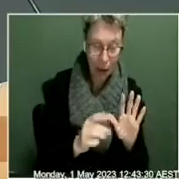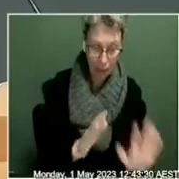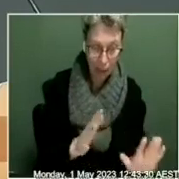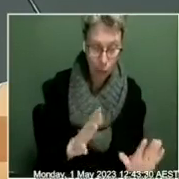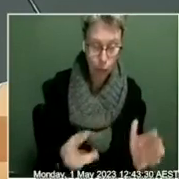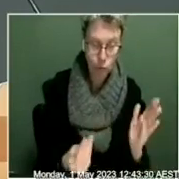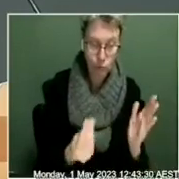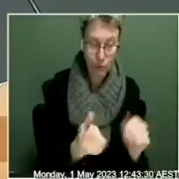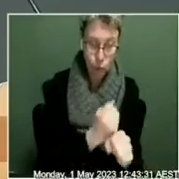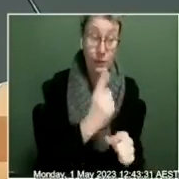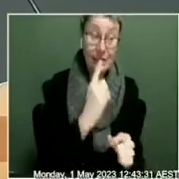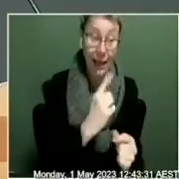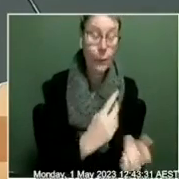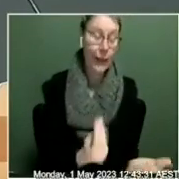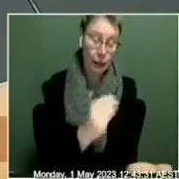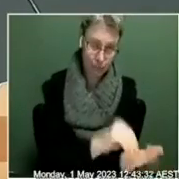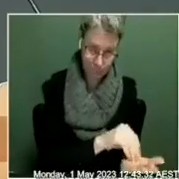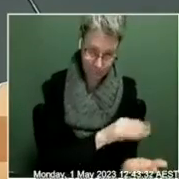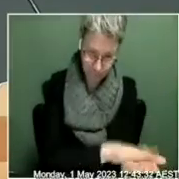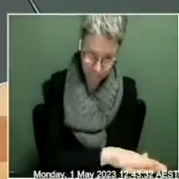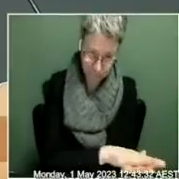your department's